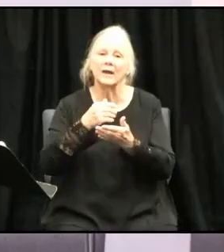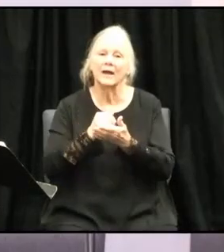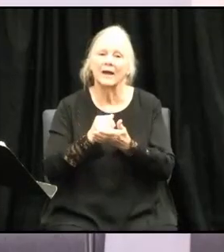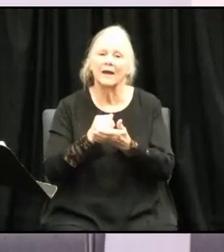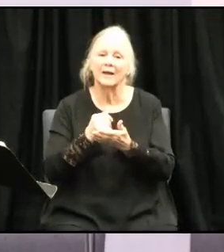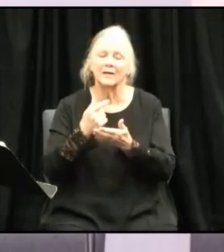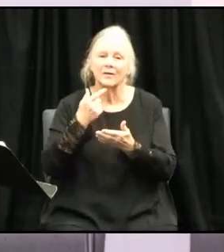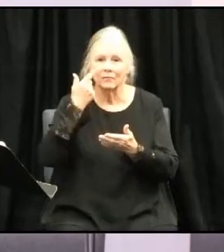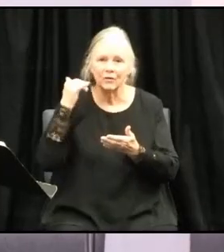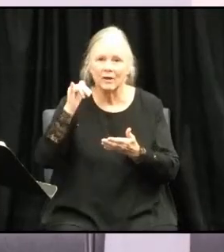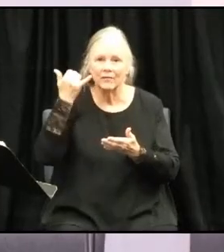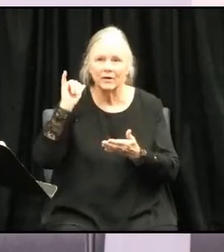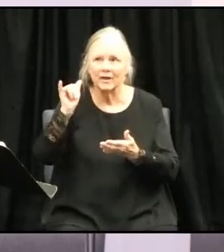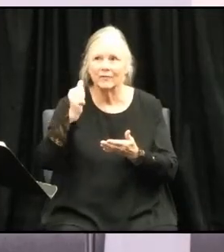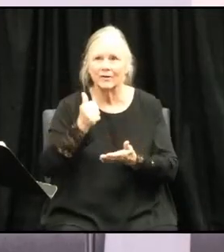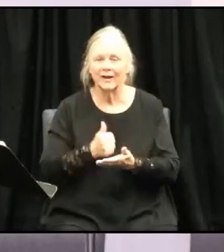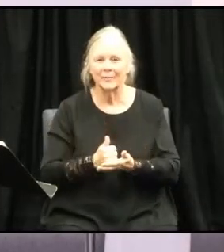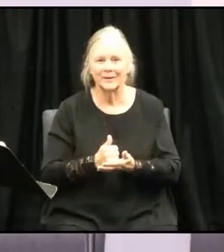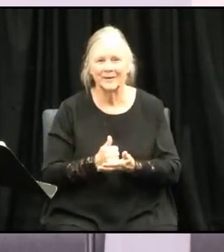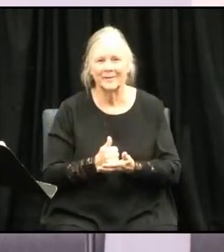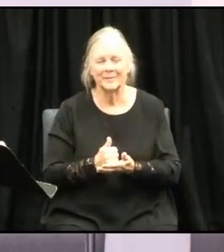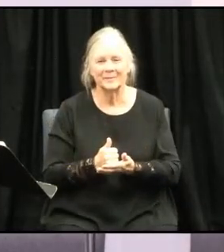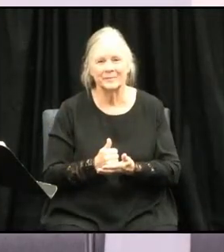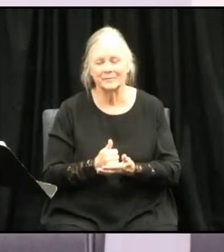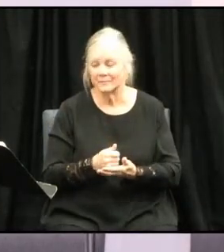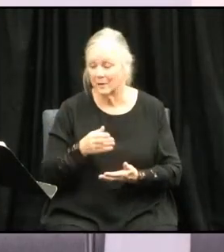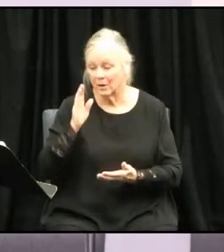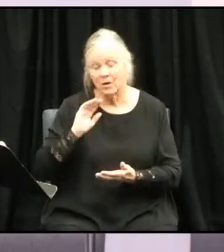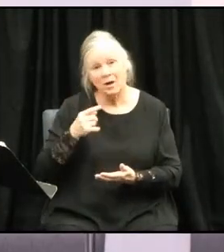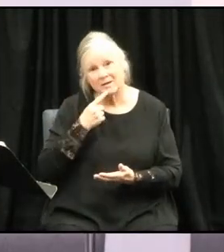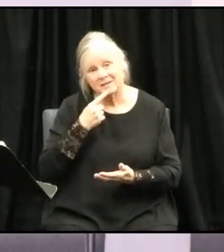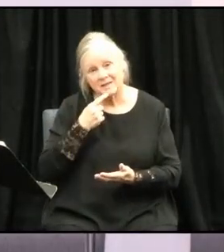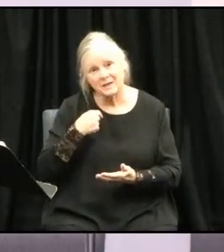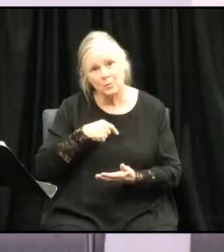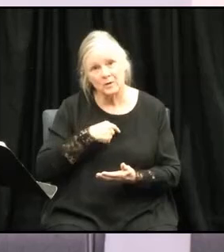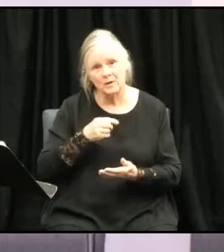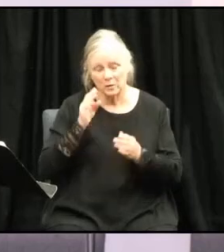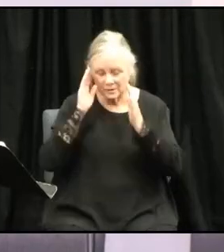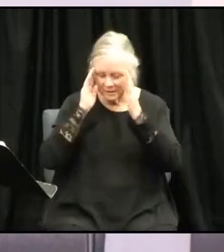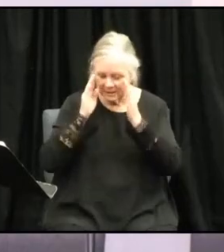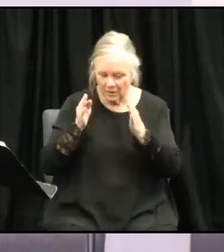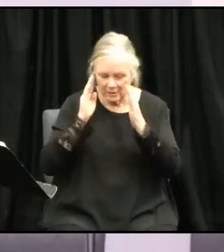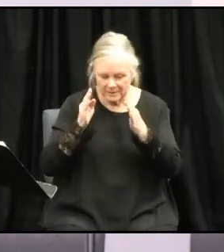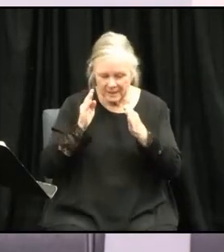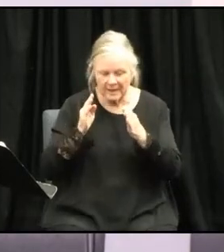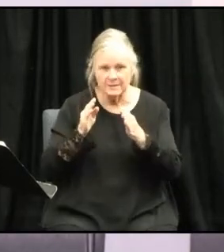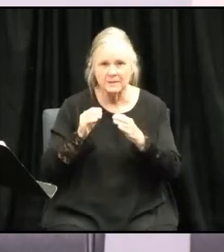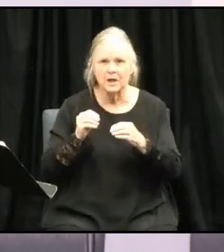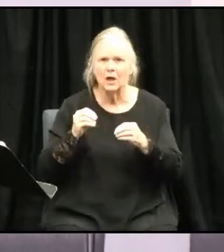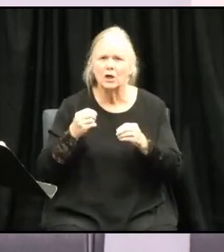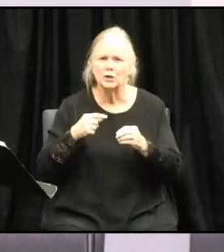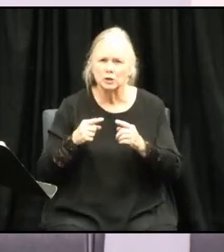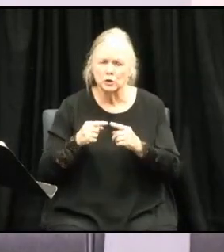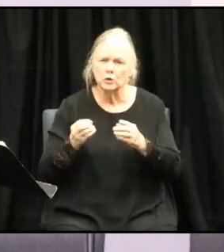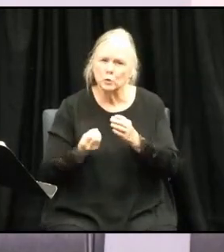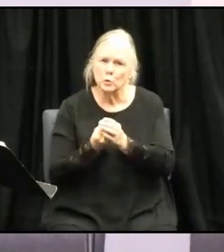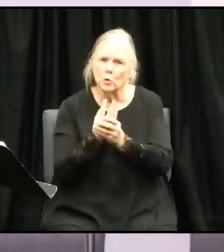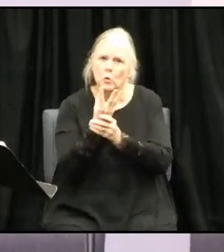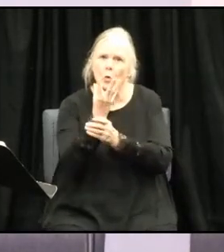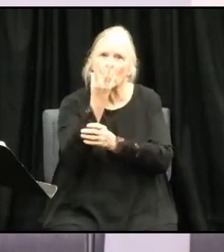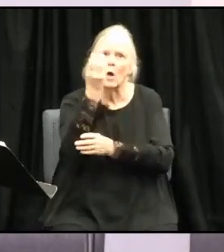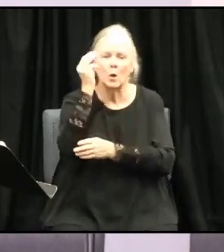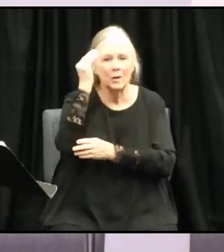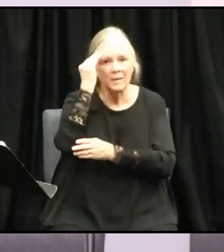says here that we are to, by faith, set our sights on this truth every day. Grow in the knowledge of Jesus